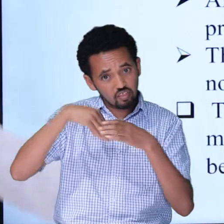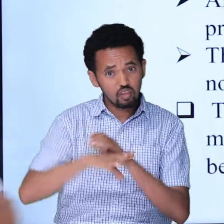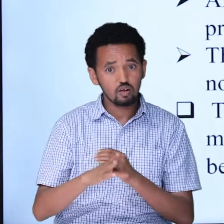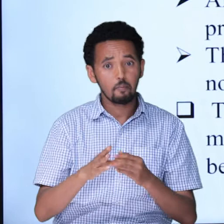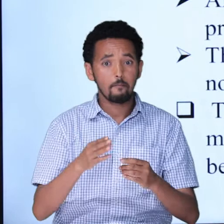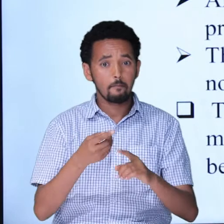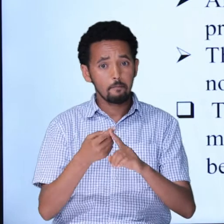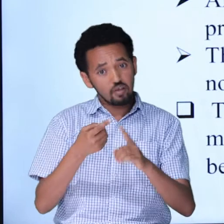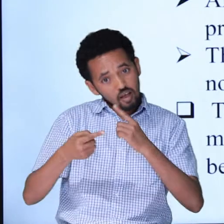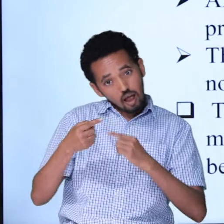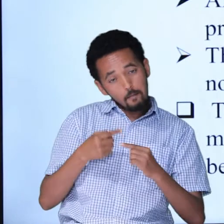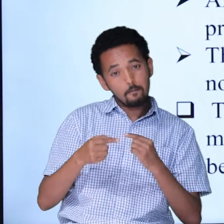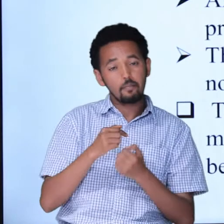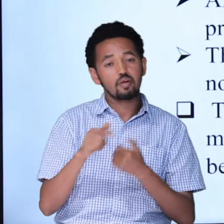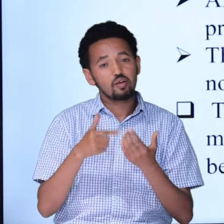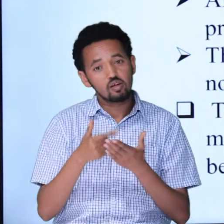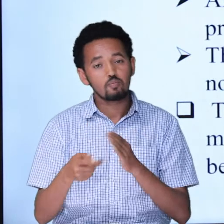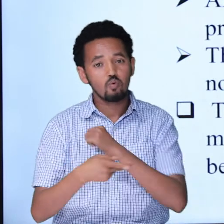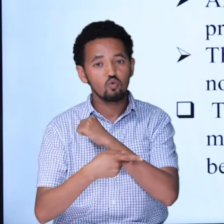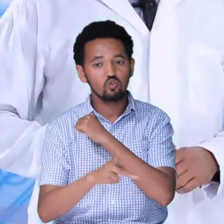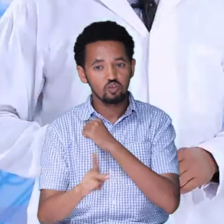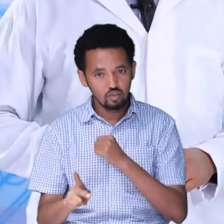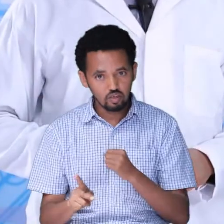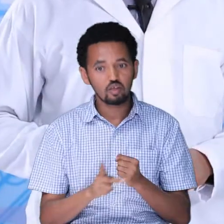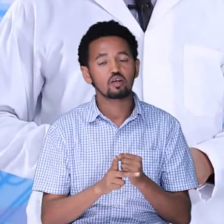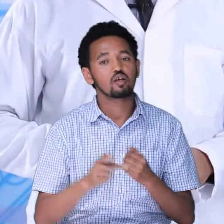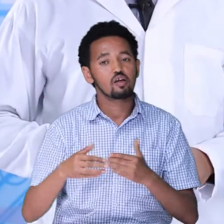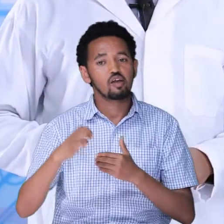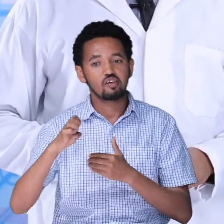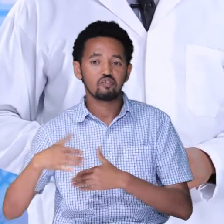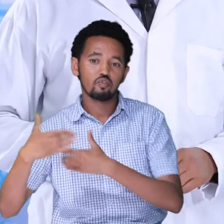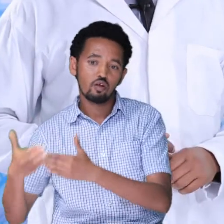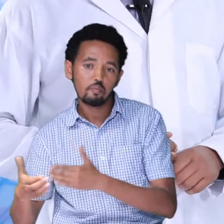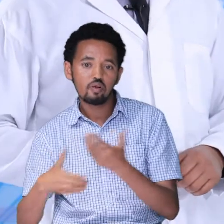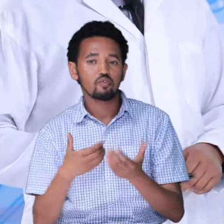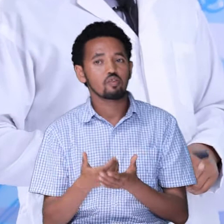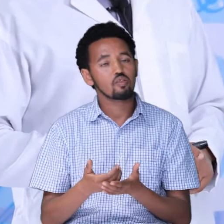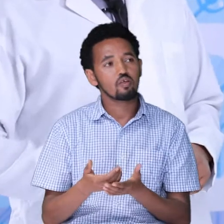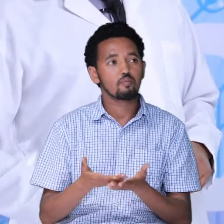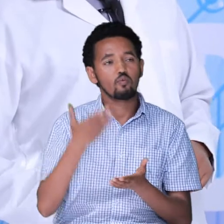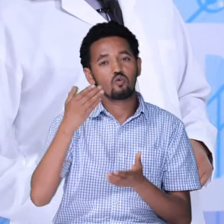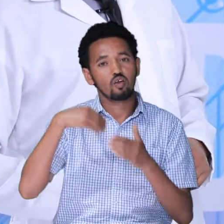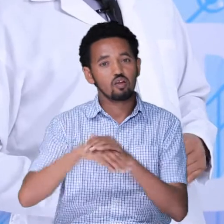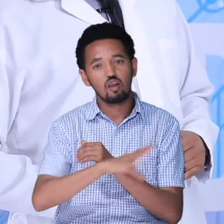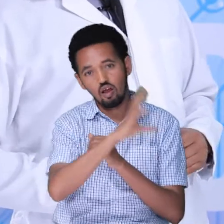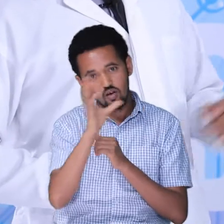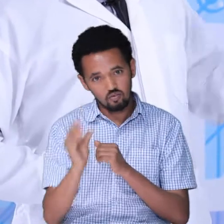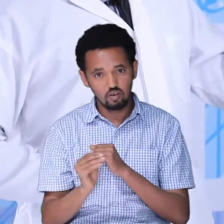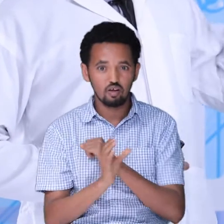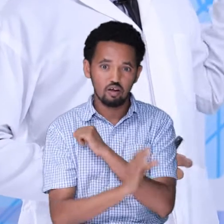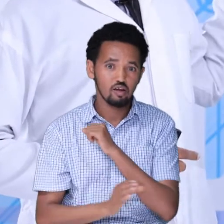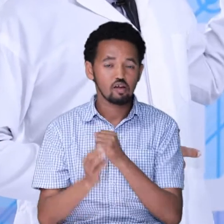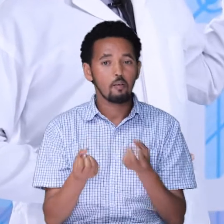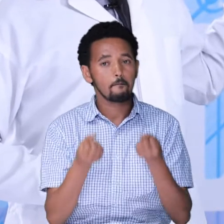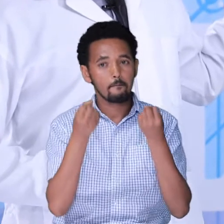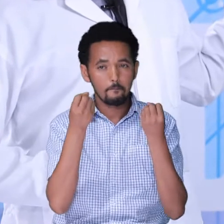became a cause for political instability among the African countries. In